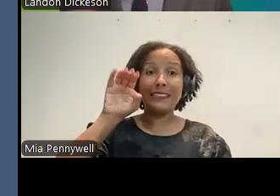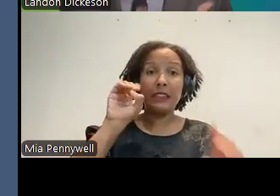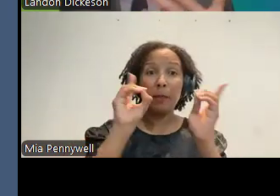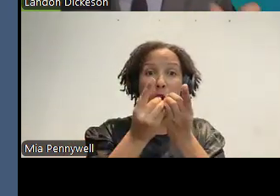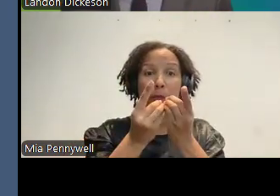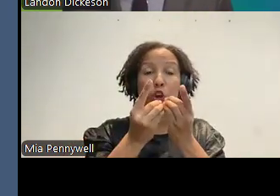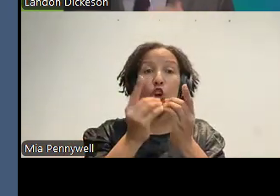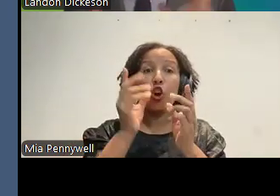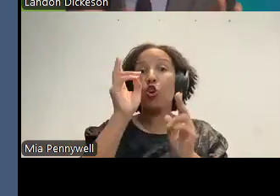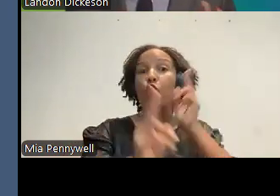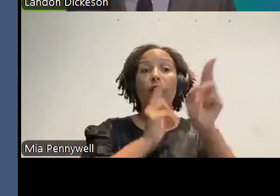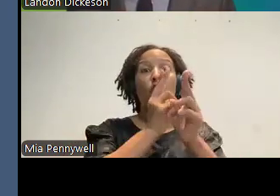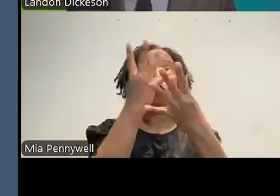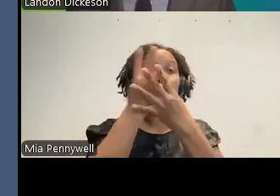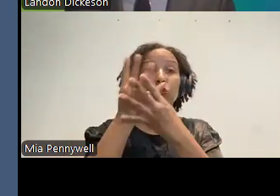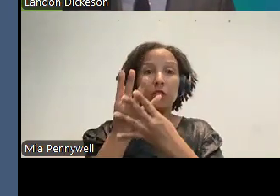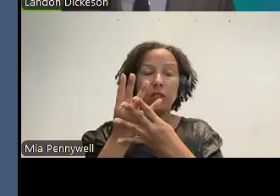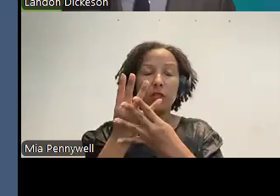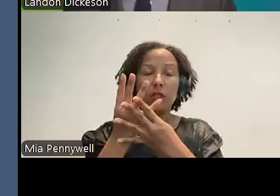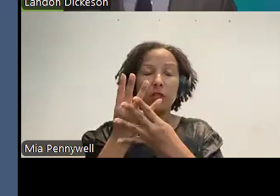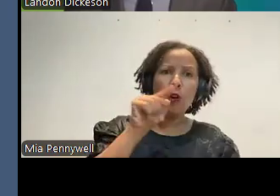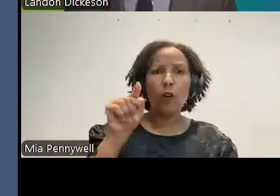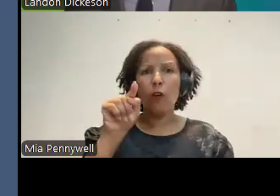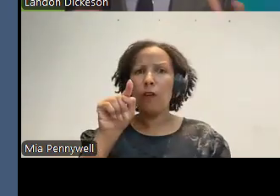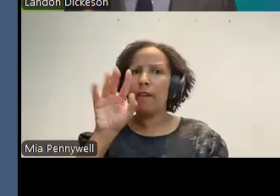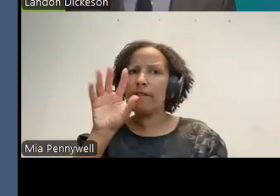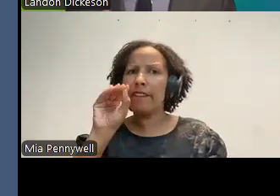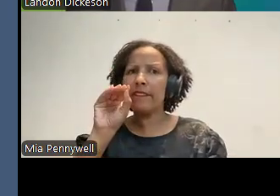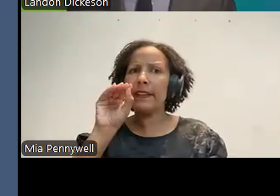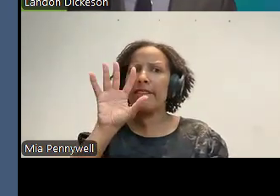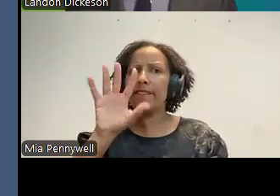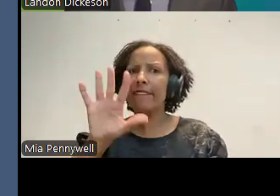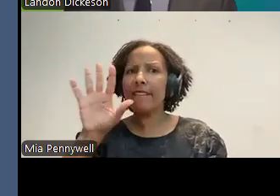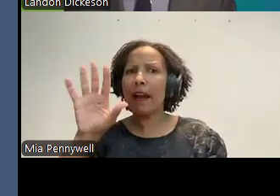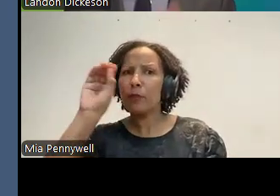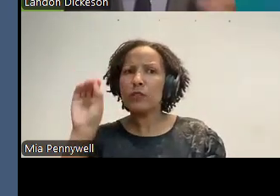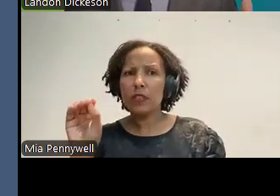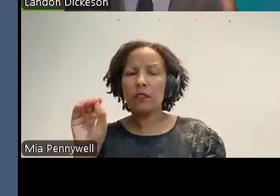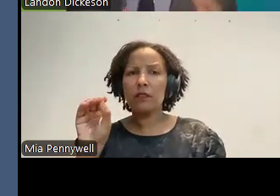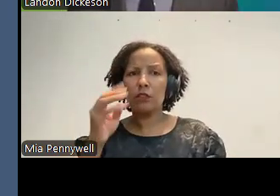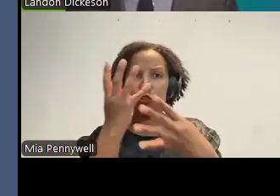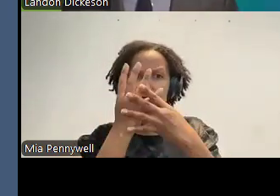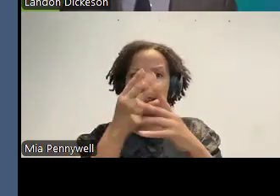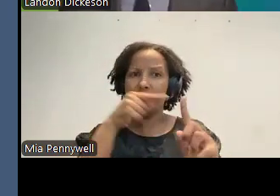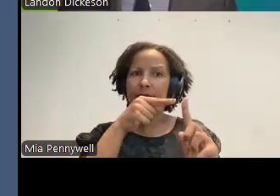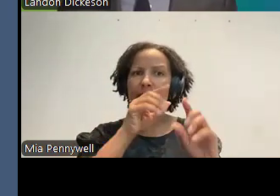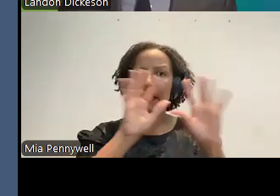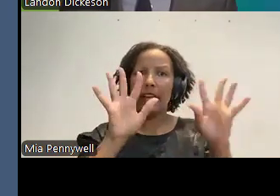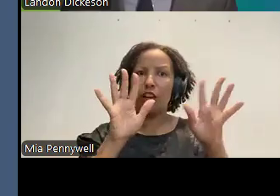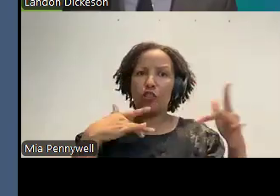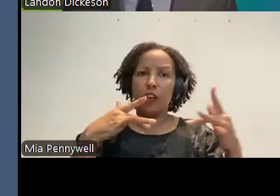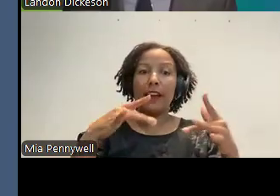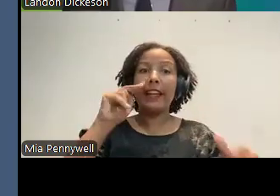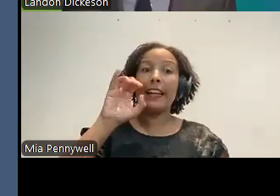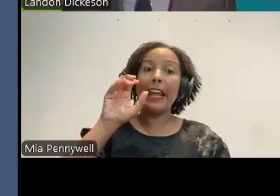to 45, maybe 50% that are scoring clear concern. And just last year, NCMEC released a